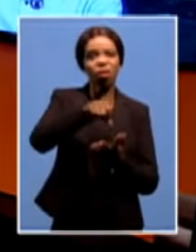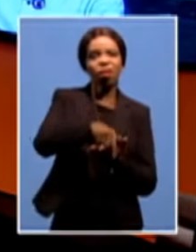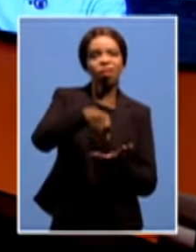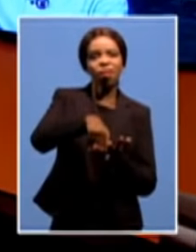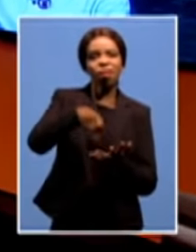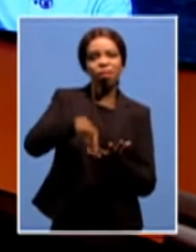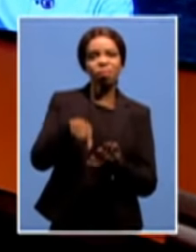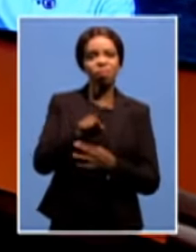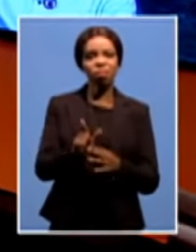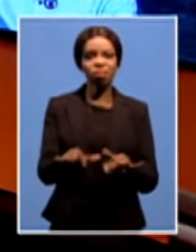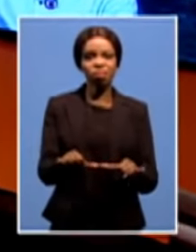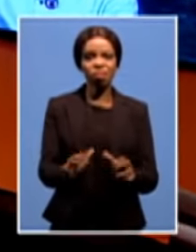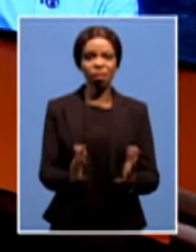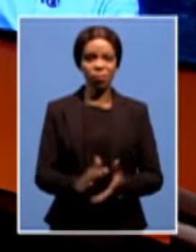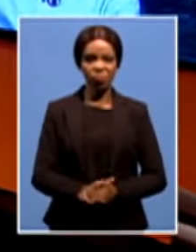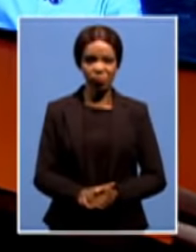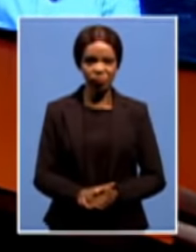in life?